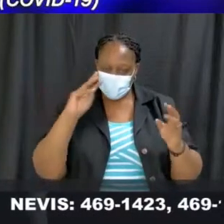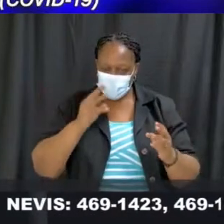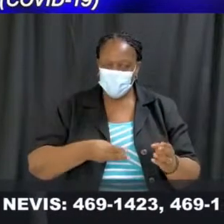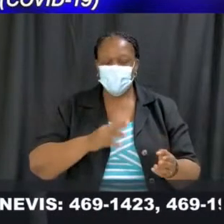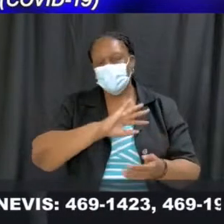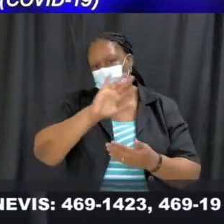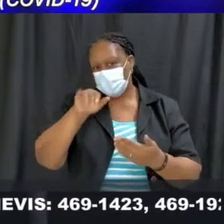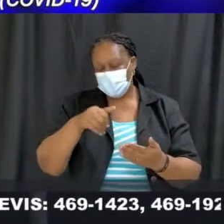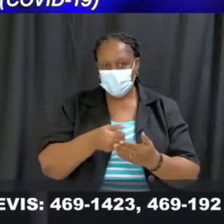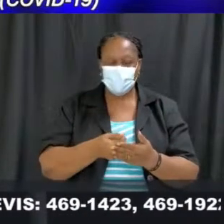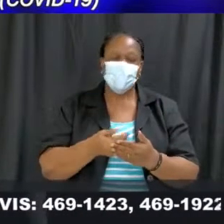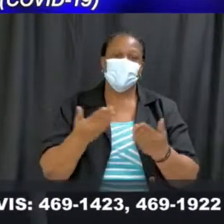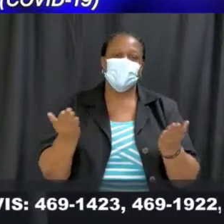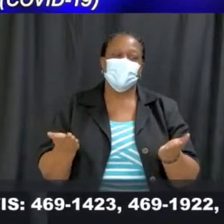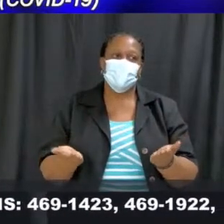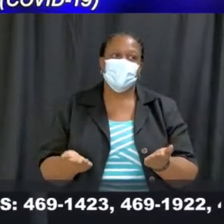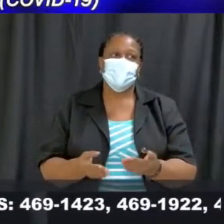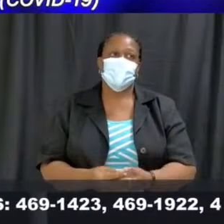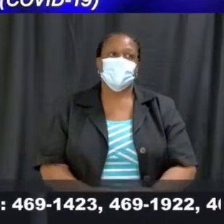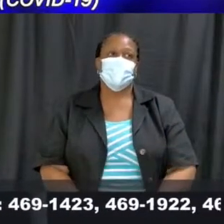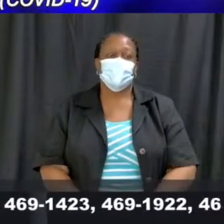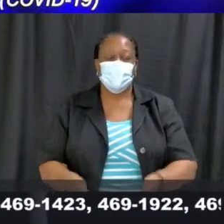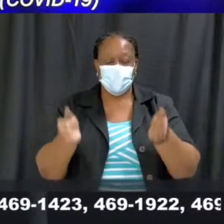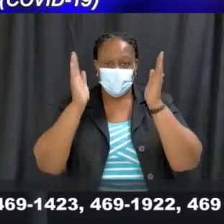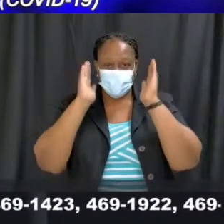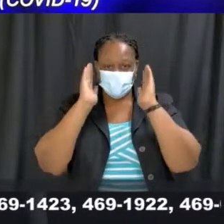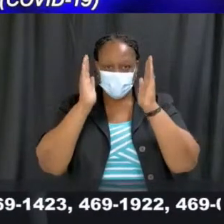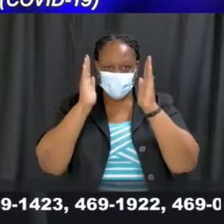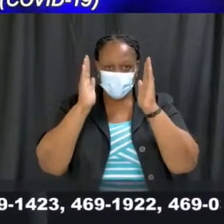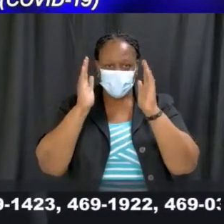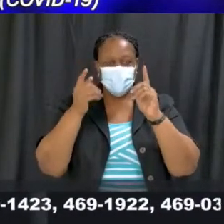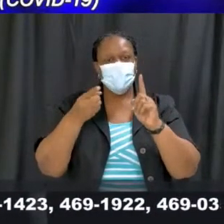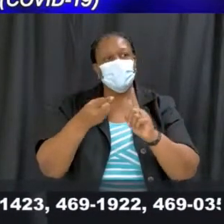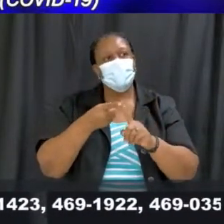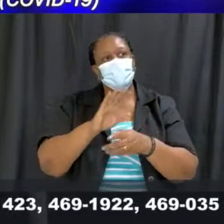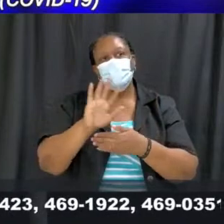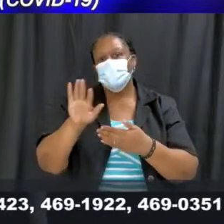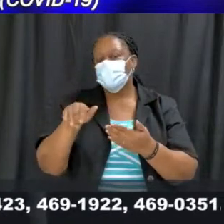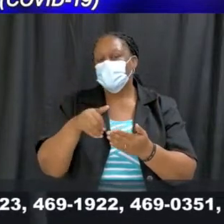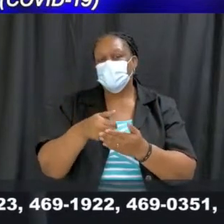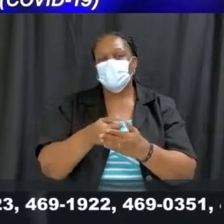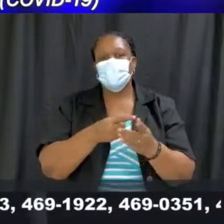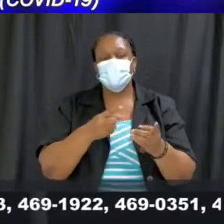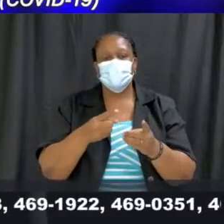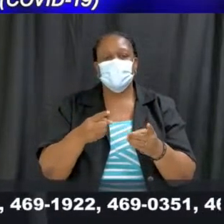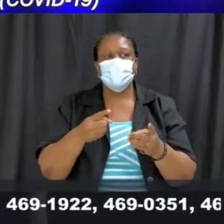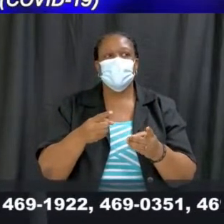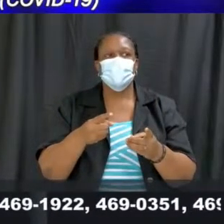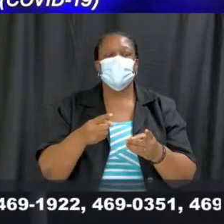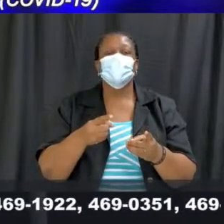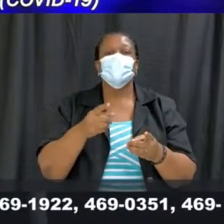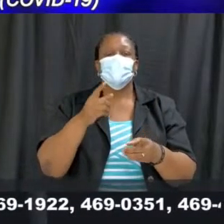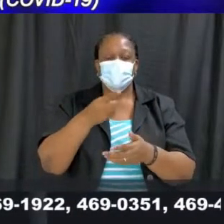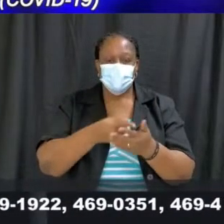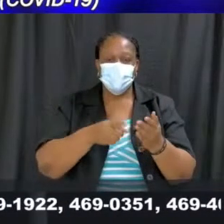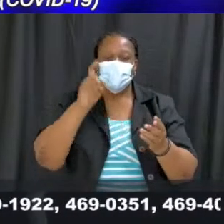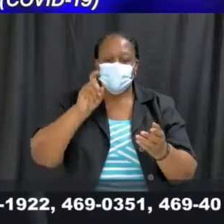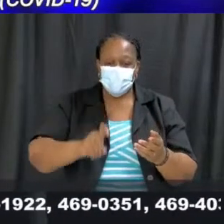company as paying attention and doing what you are required to